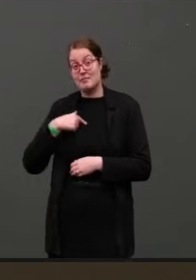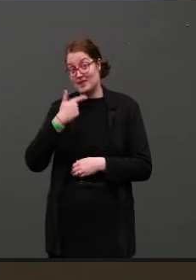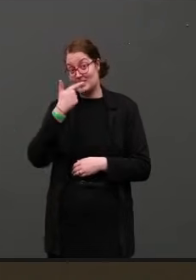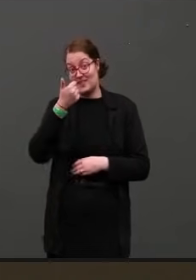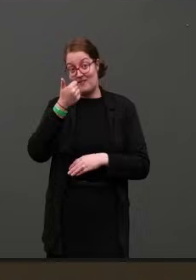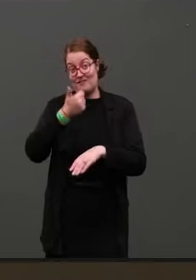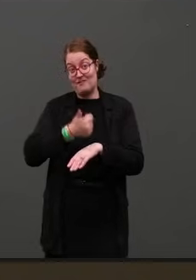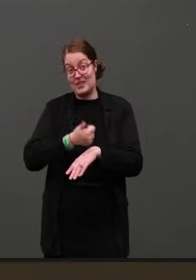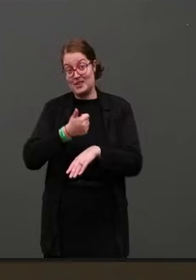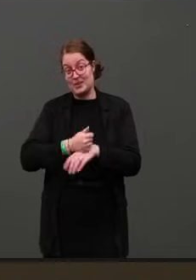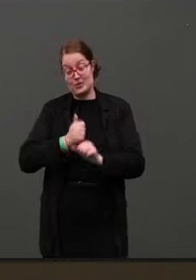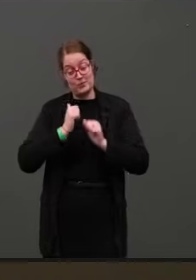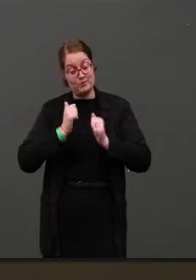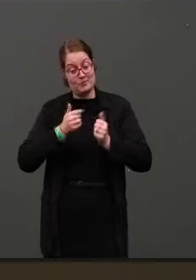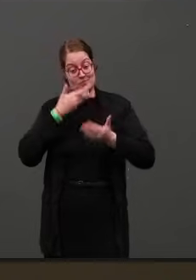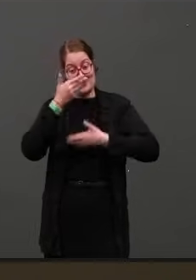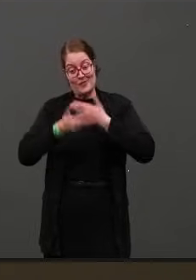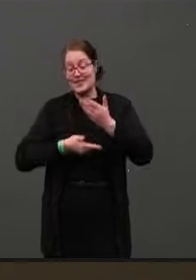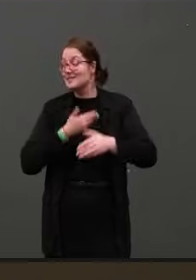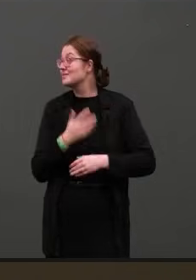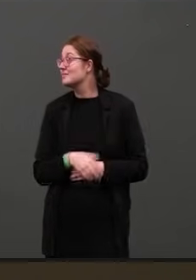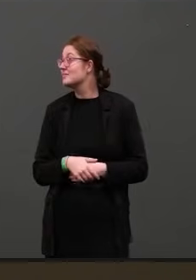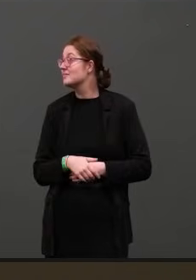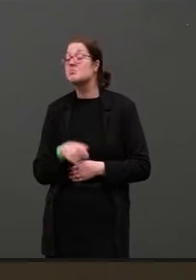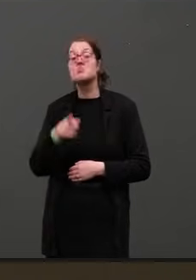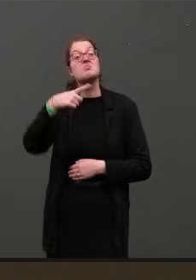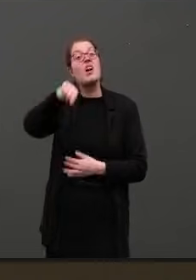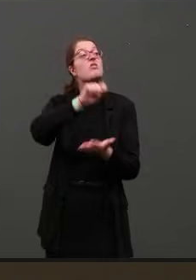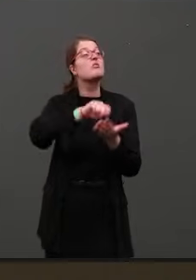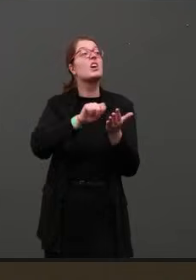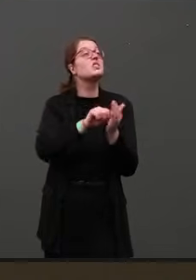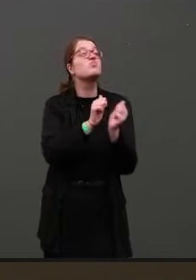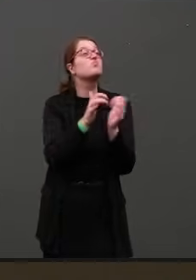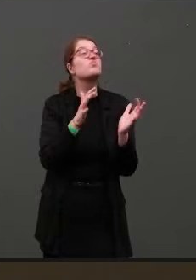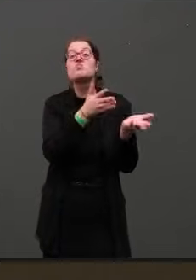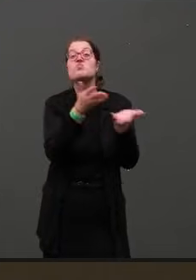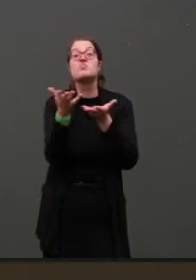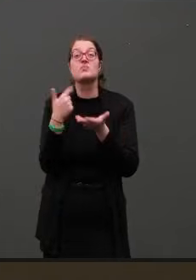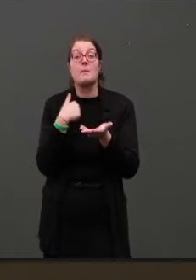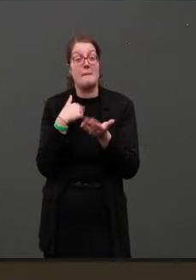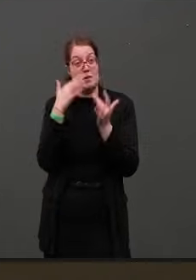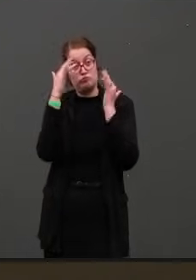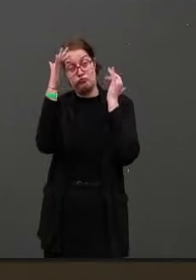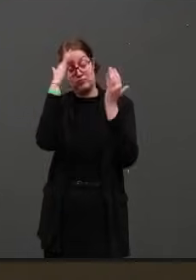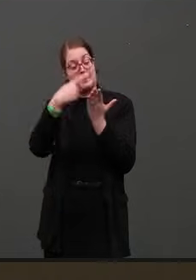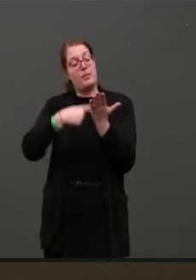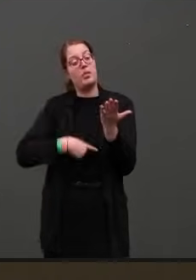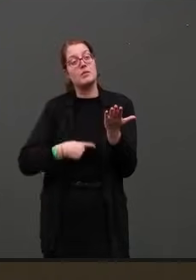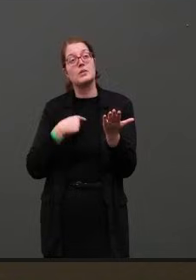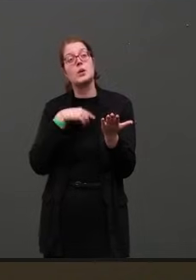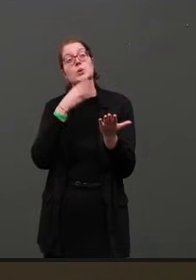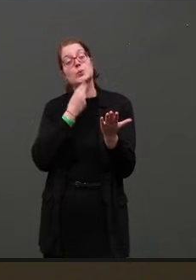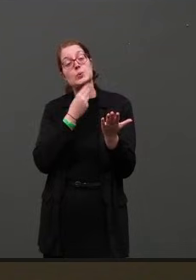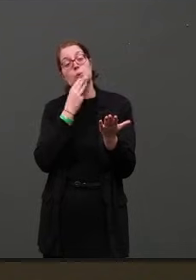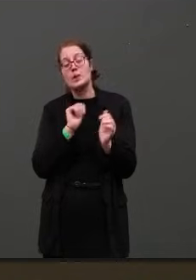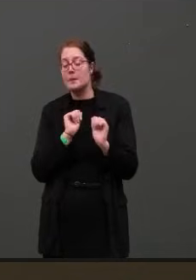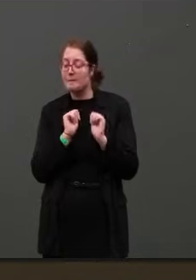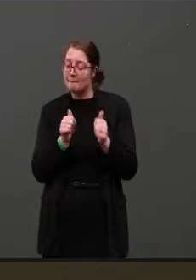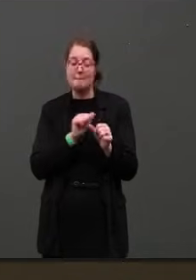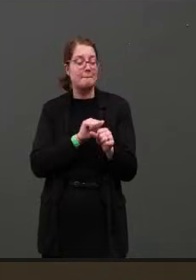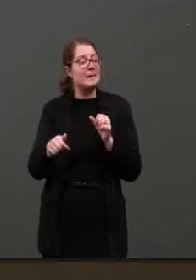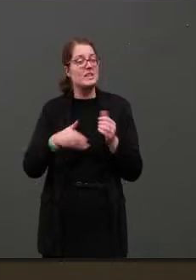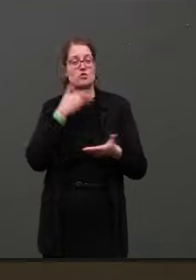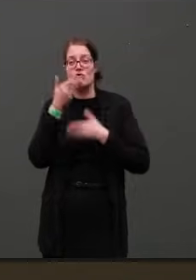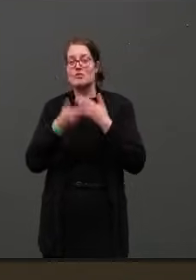story. Other writers may think differently, but those are the principles that I use to write the best stories I can. And